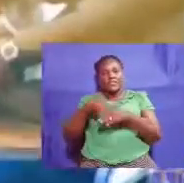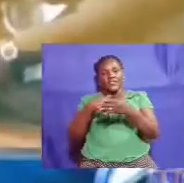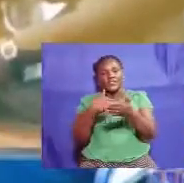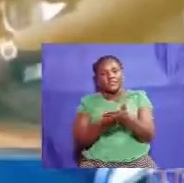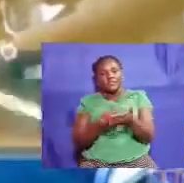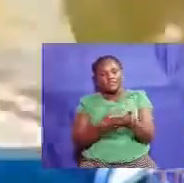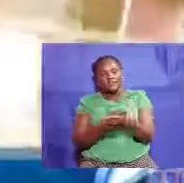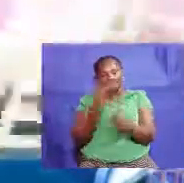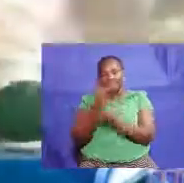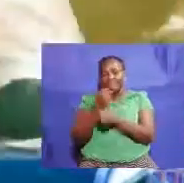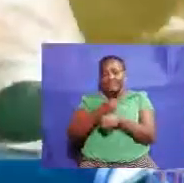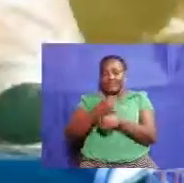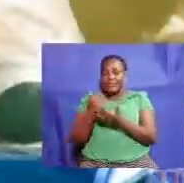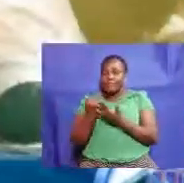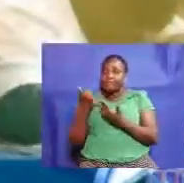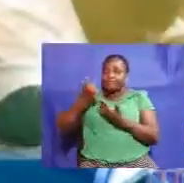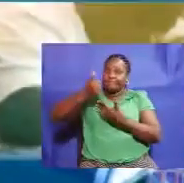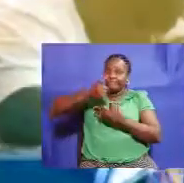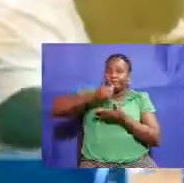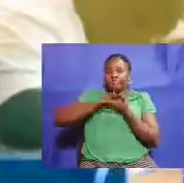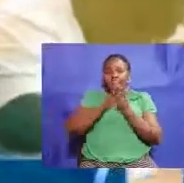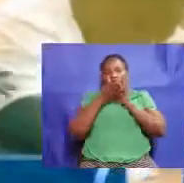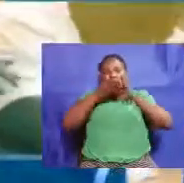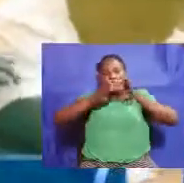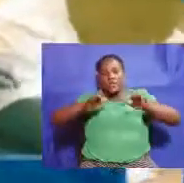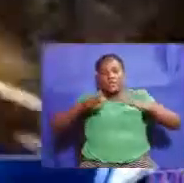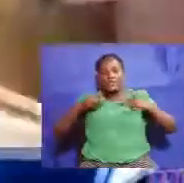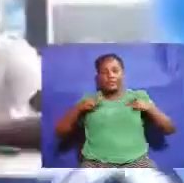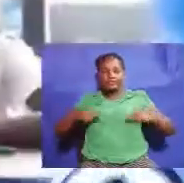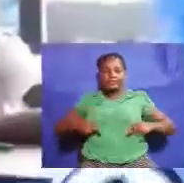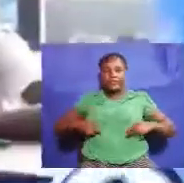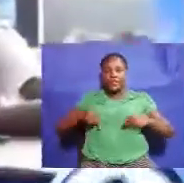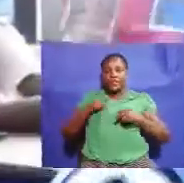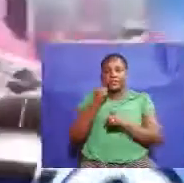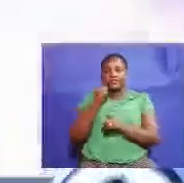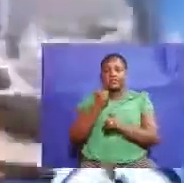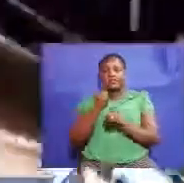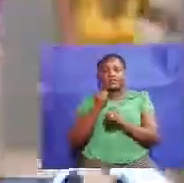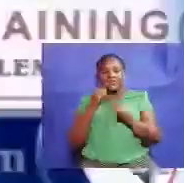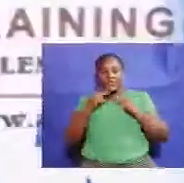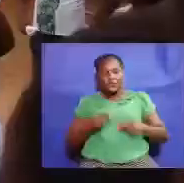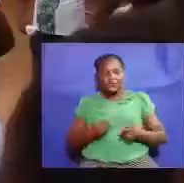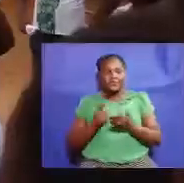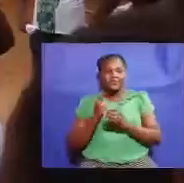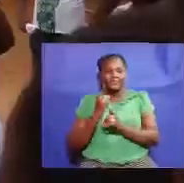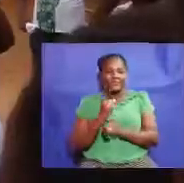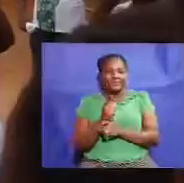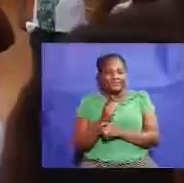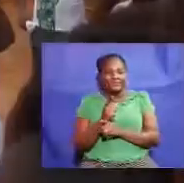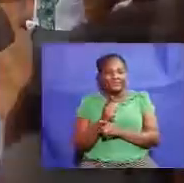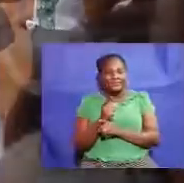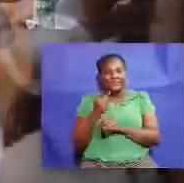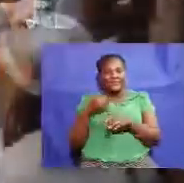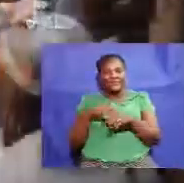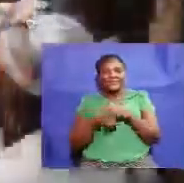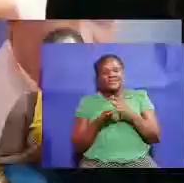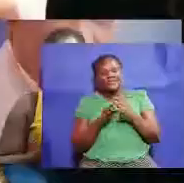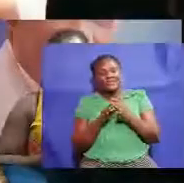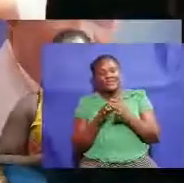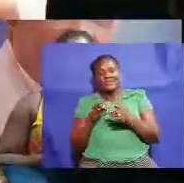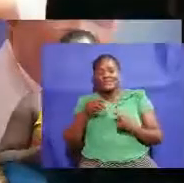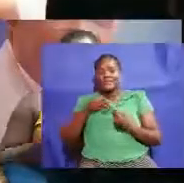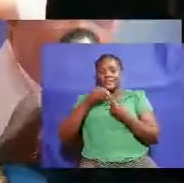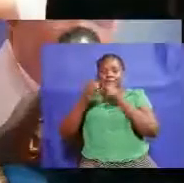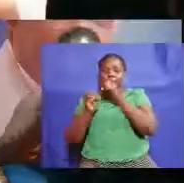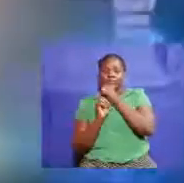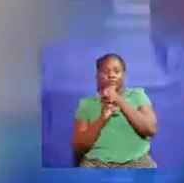Ghana to create and promote sustainable peace, health, human rights and nation building through its nationwide anti-malaria campaign and